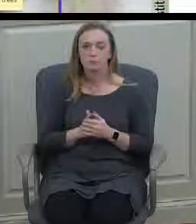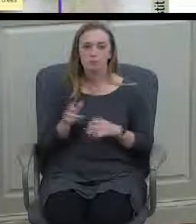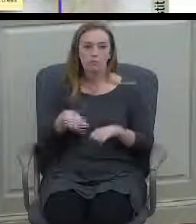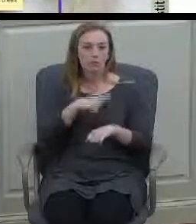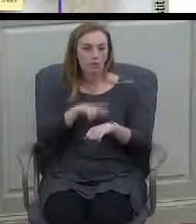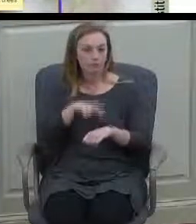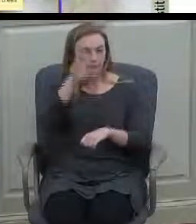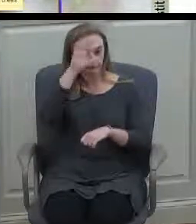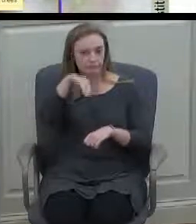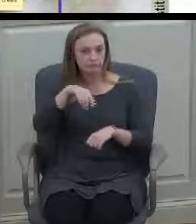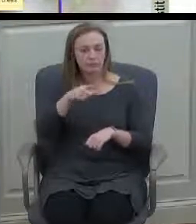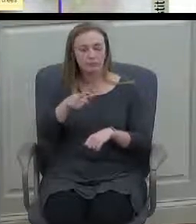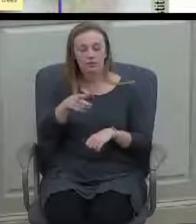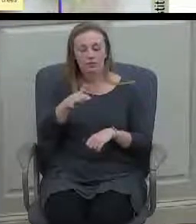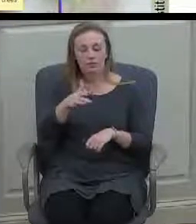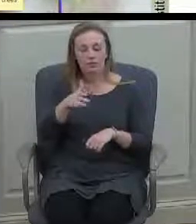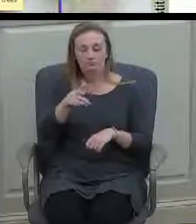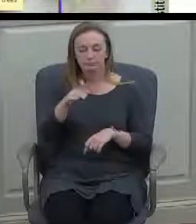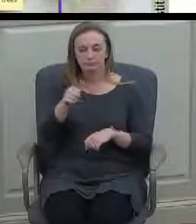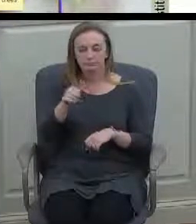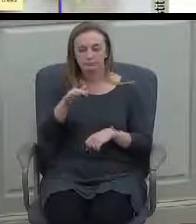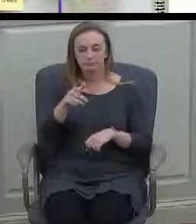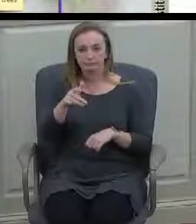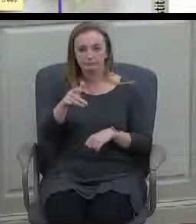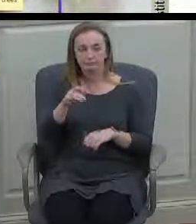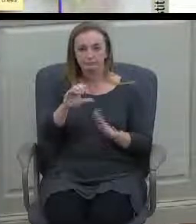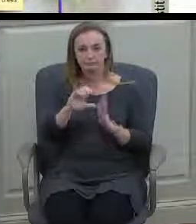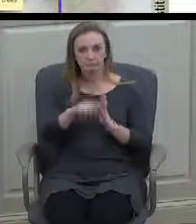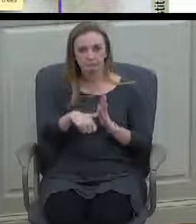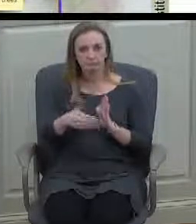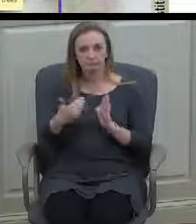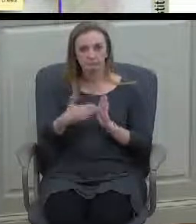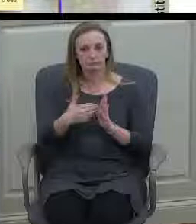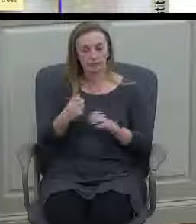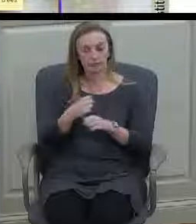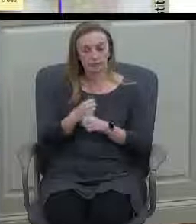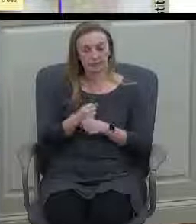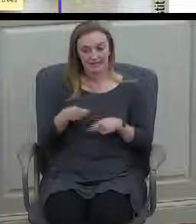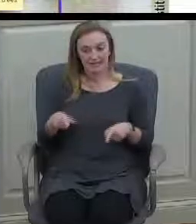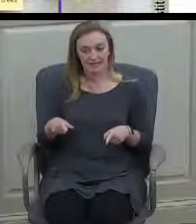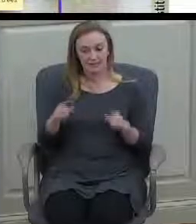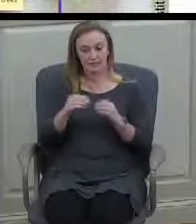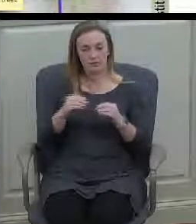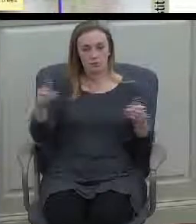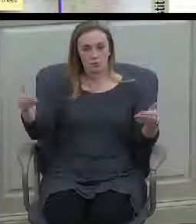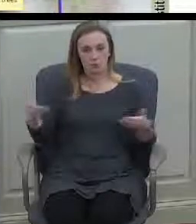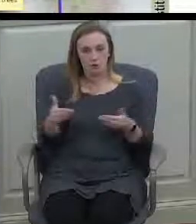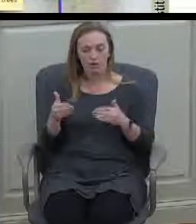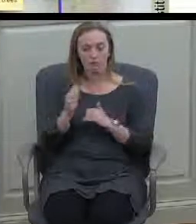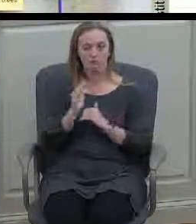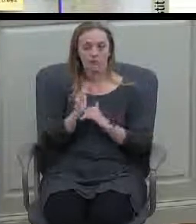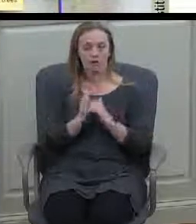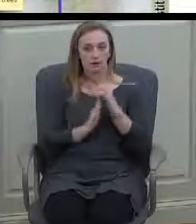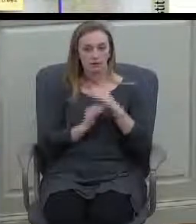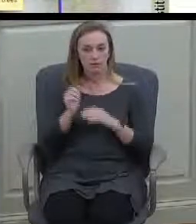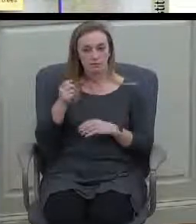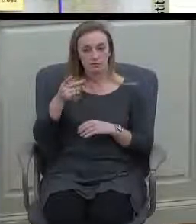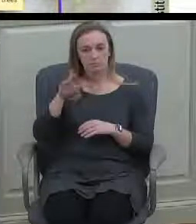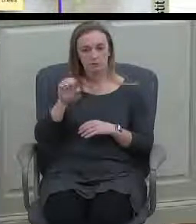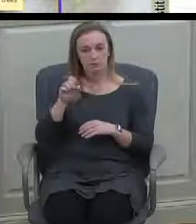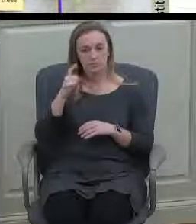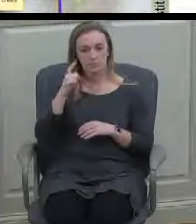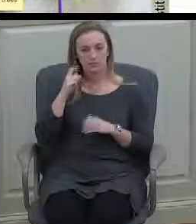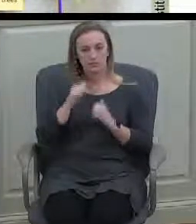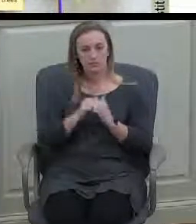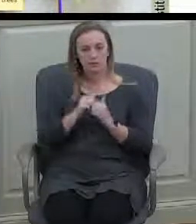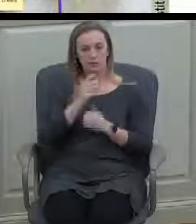course, the reiteration that making this a welcoming and comfortable space with things like tree